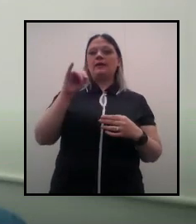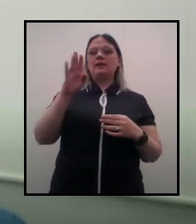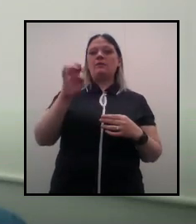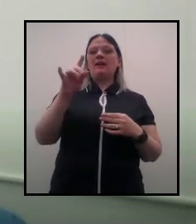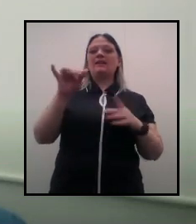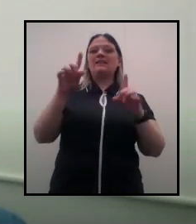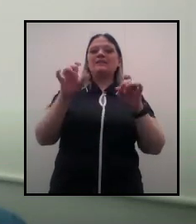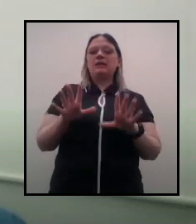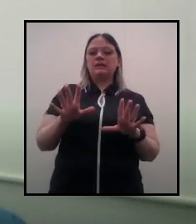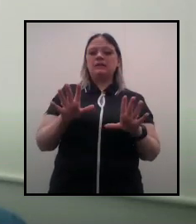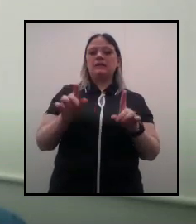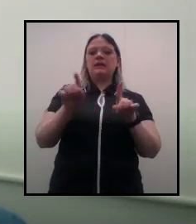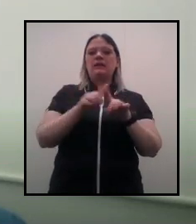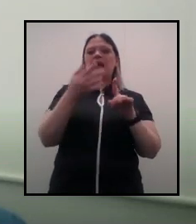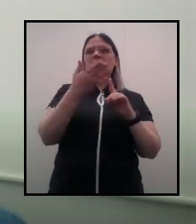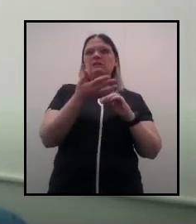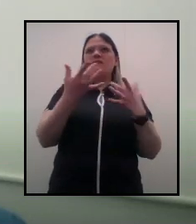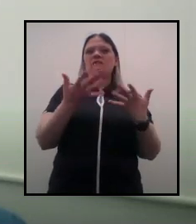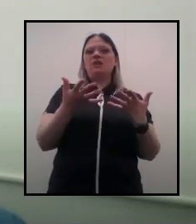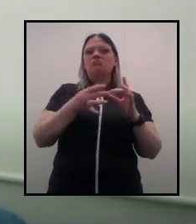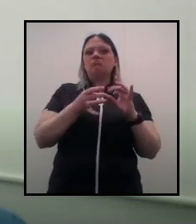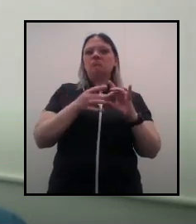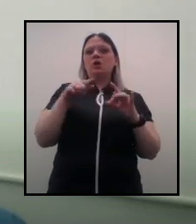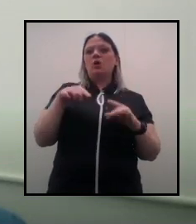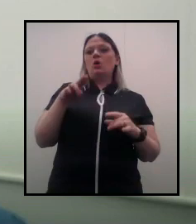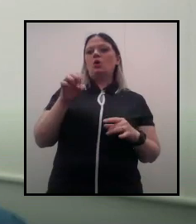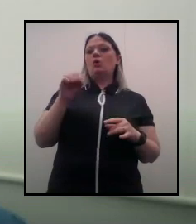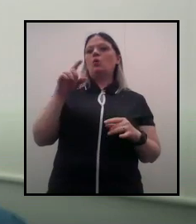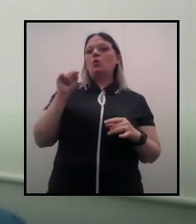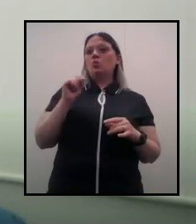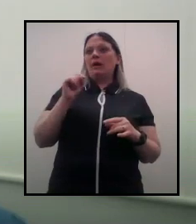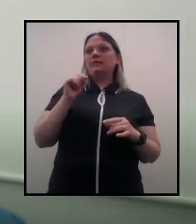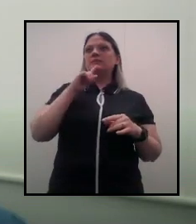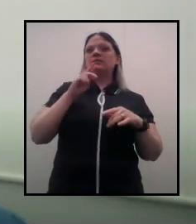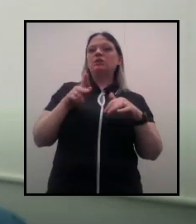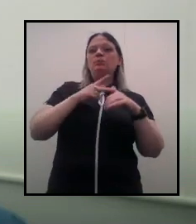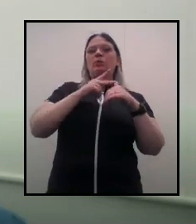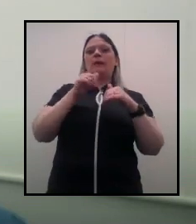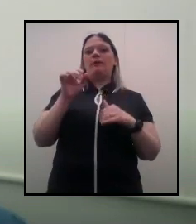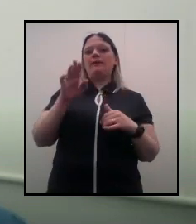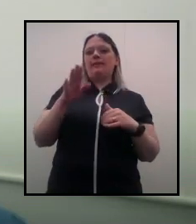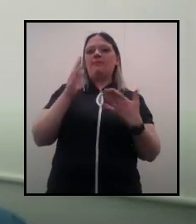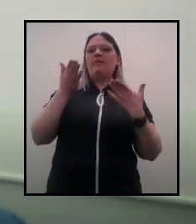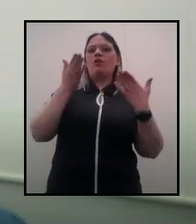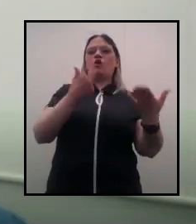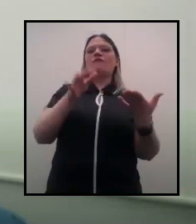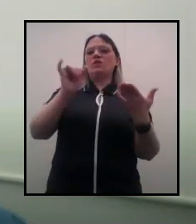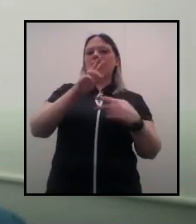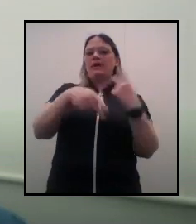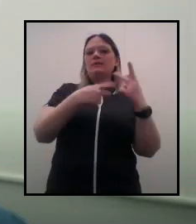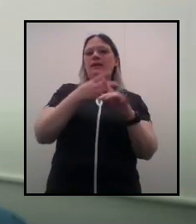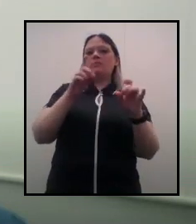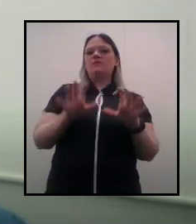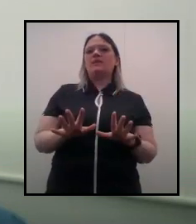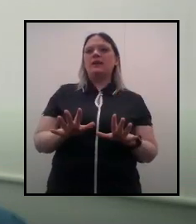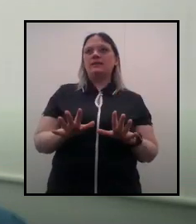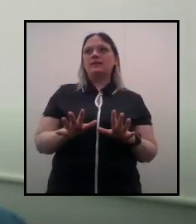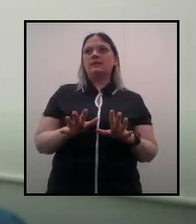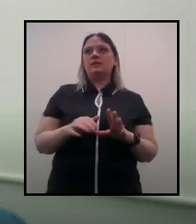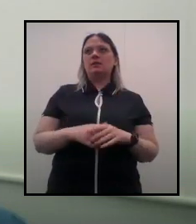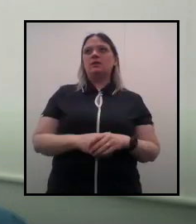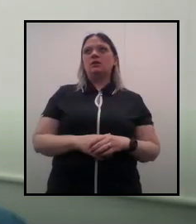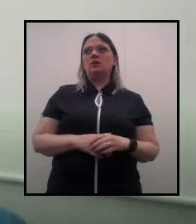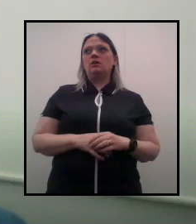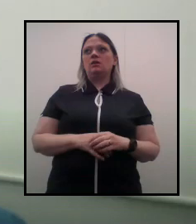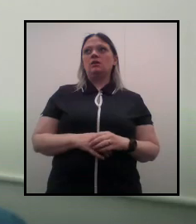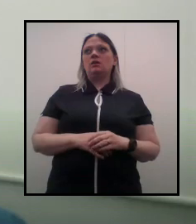executive mentioned, right now, Quest is a primary laboratory that's offering antibody testing, and we're not really sure. And there've been